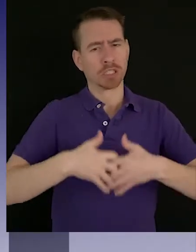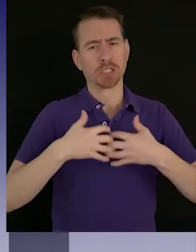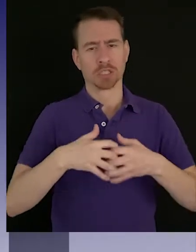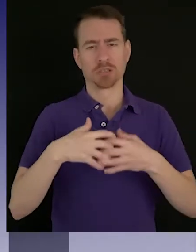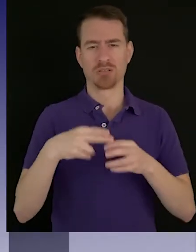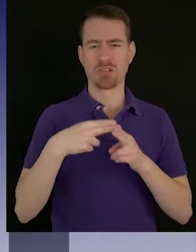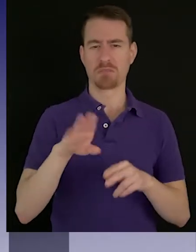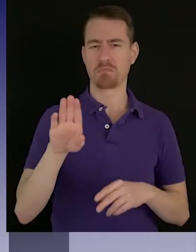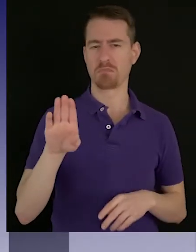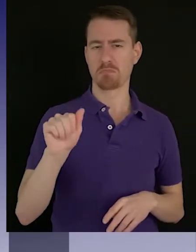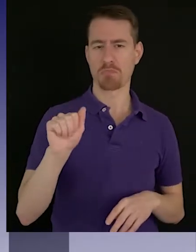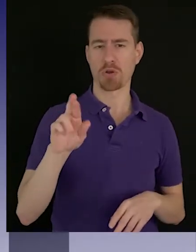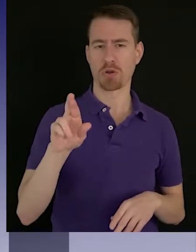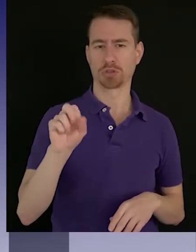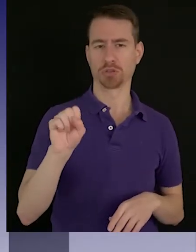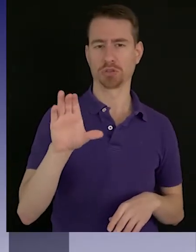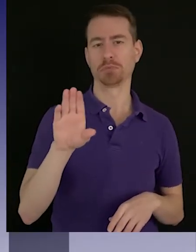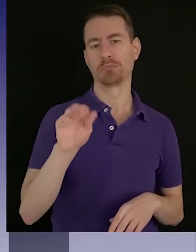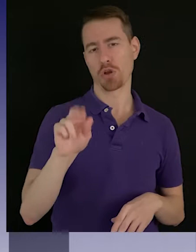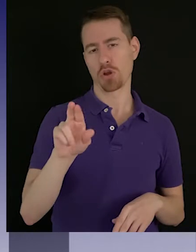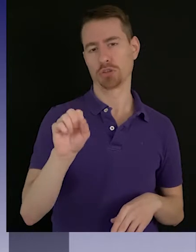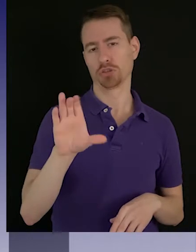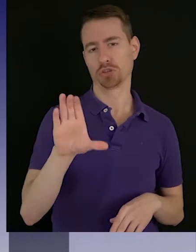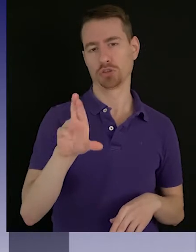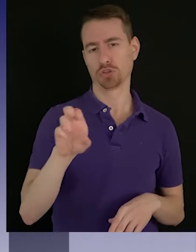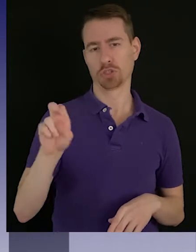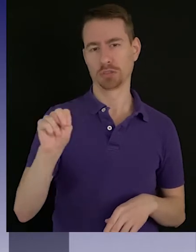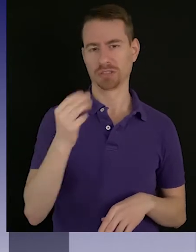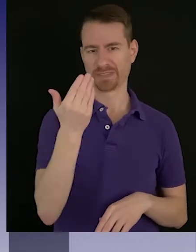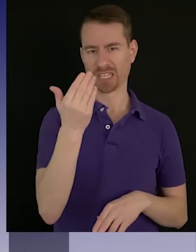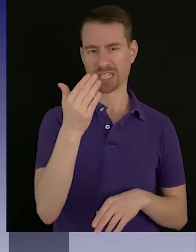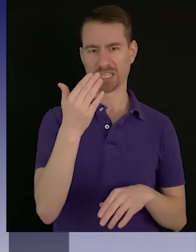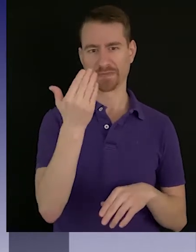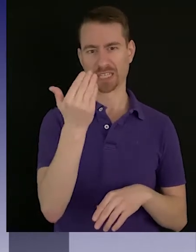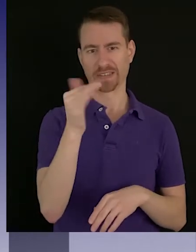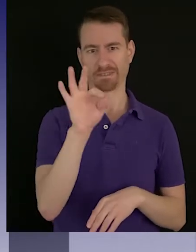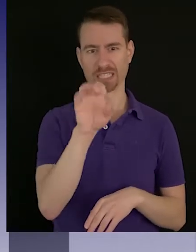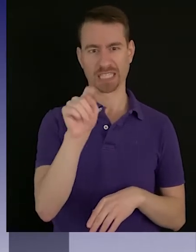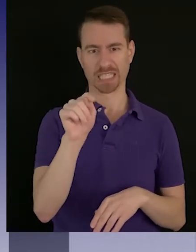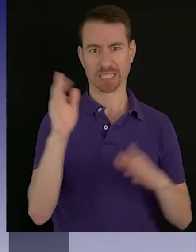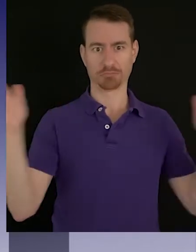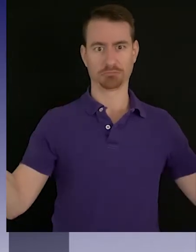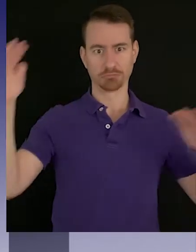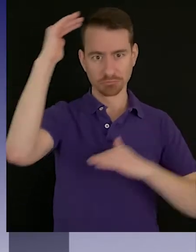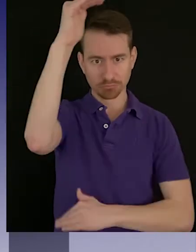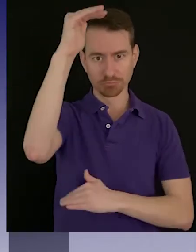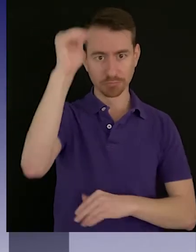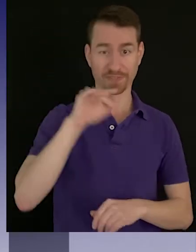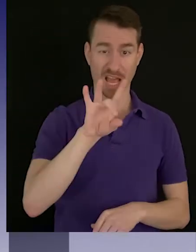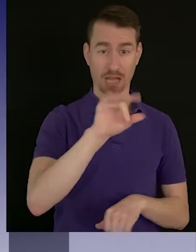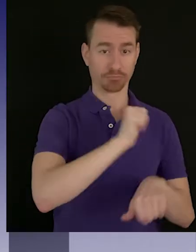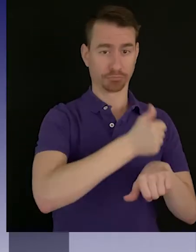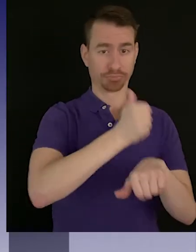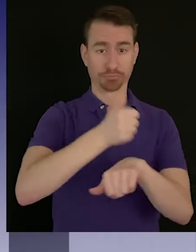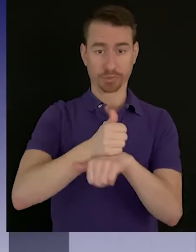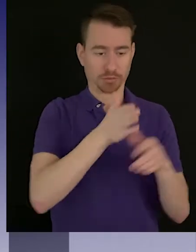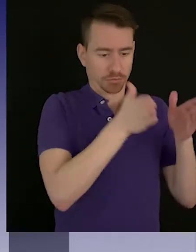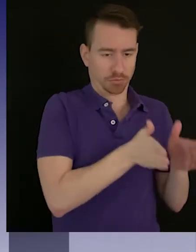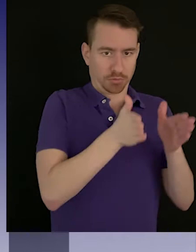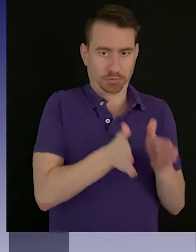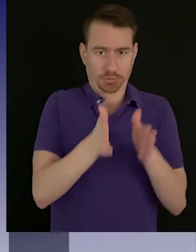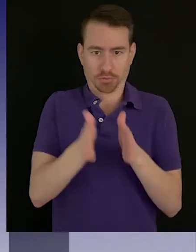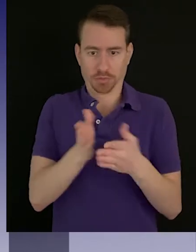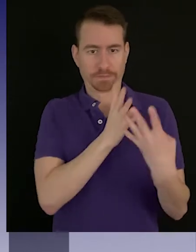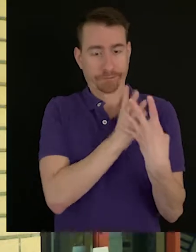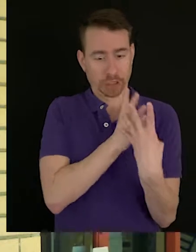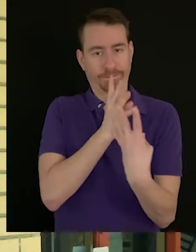are rectangular in shape, and they are 15 feet tall and 6 feet wide. We have 8 bar screens at this treatment plant,